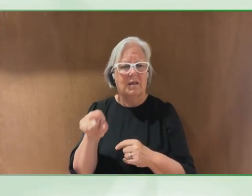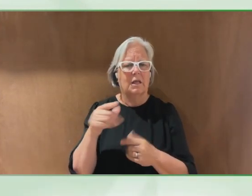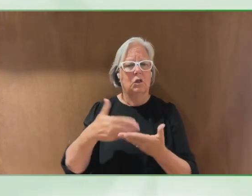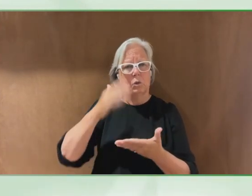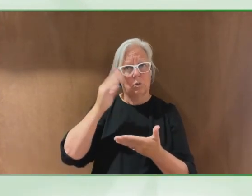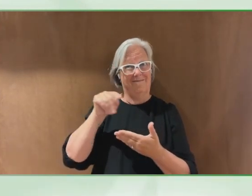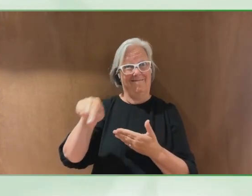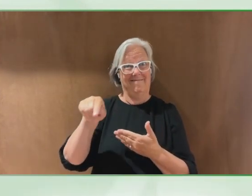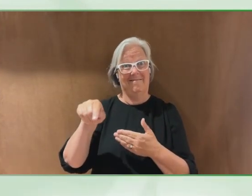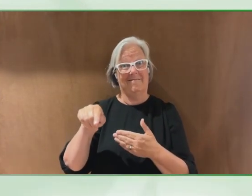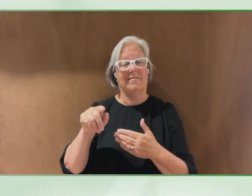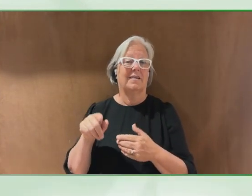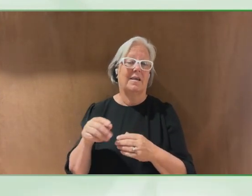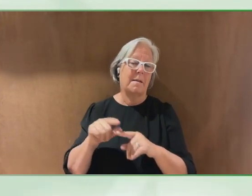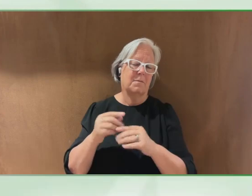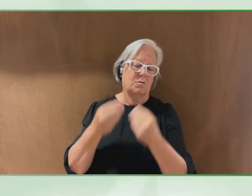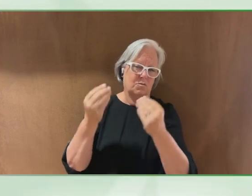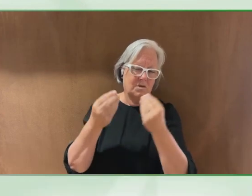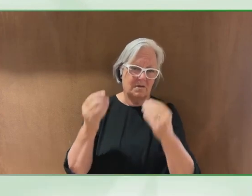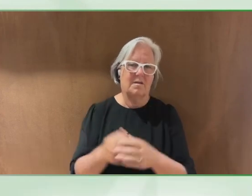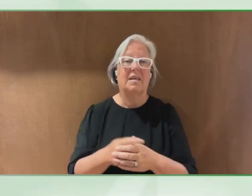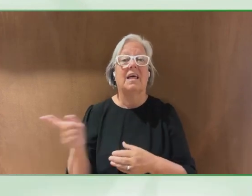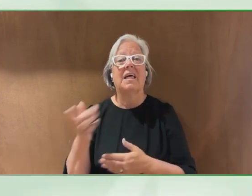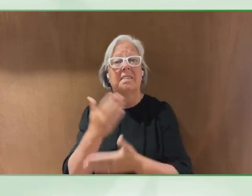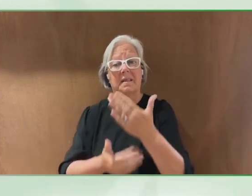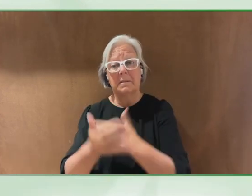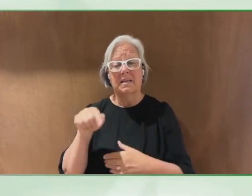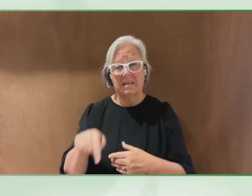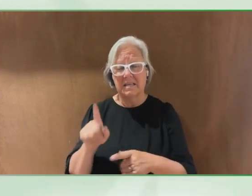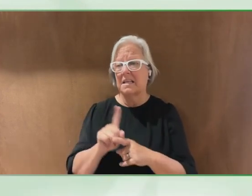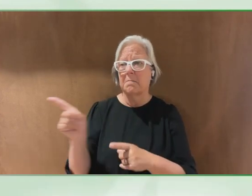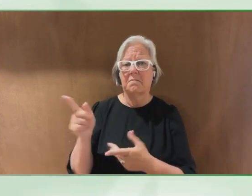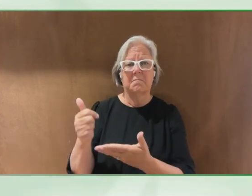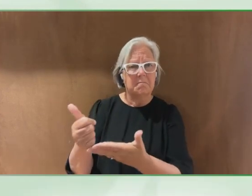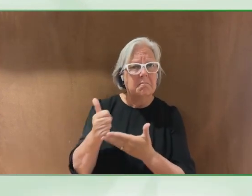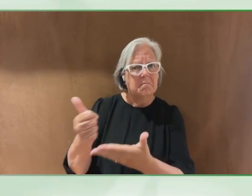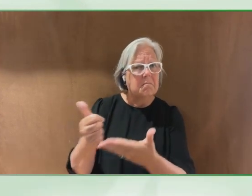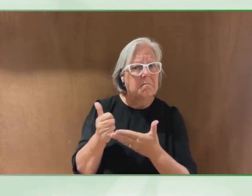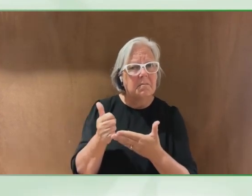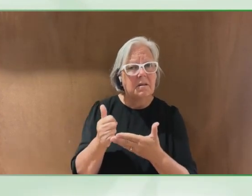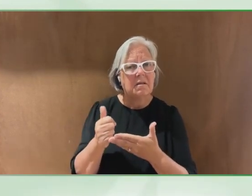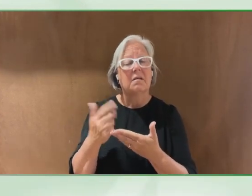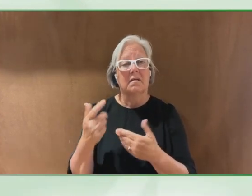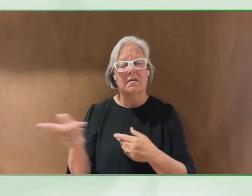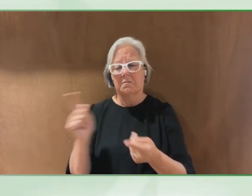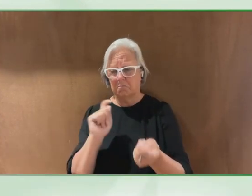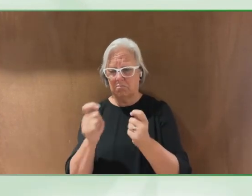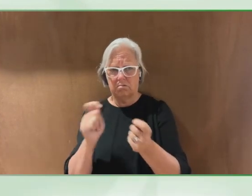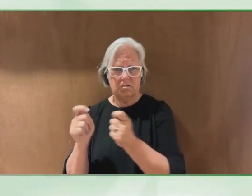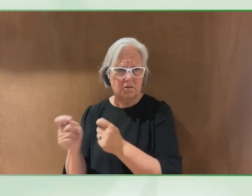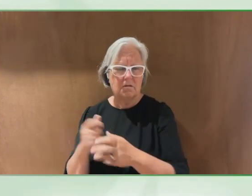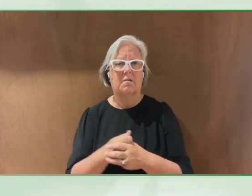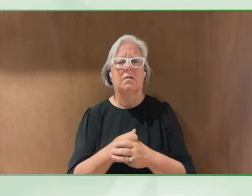plan detailed my disabilities and any adjustments we felt were needed. The adjustments we agreed on were the following: